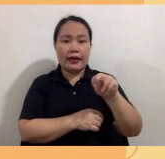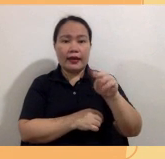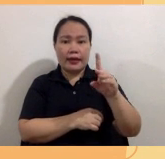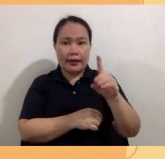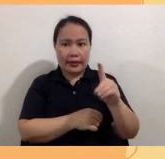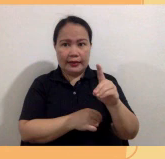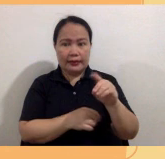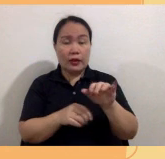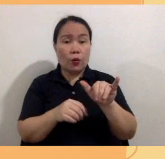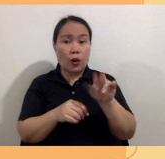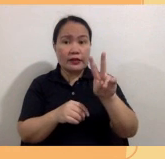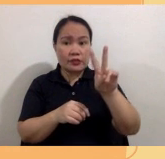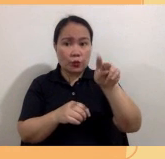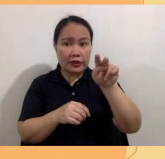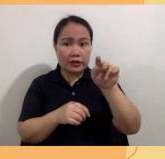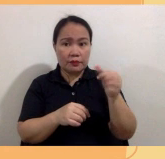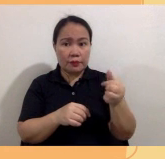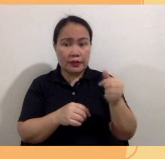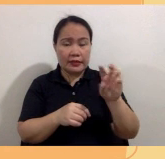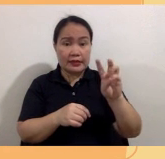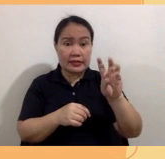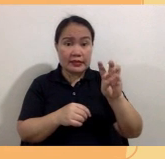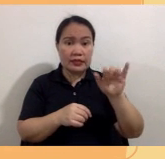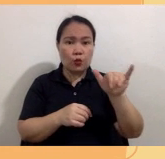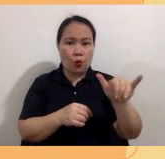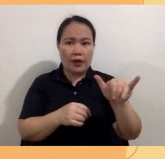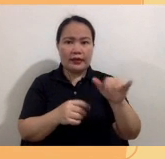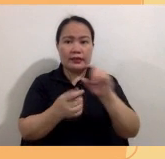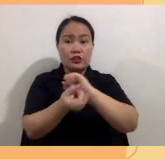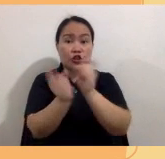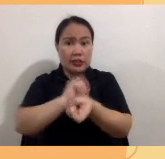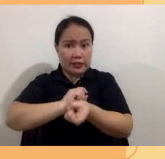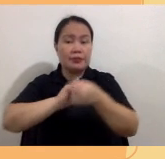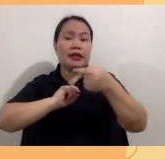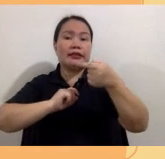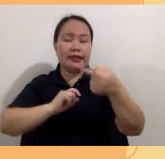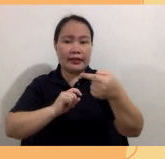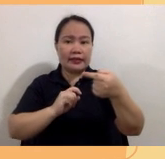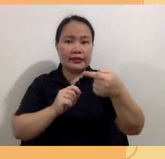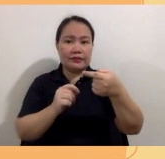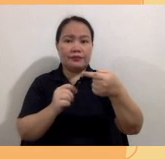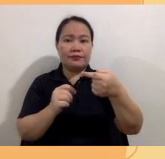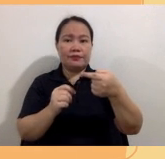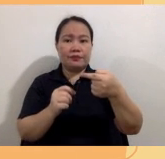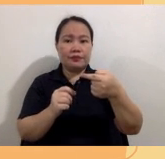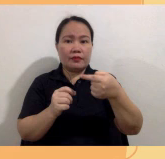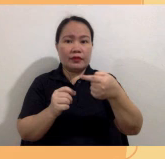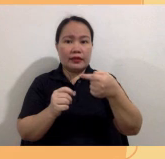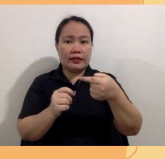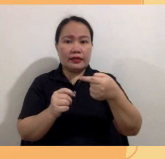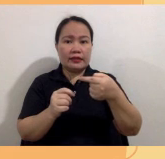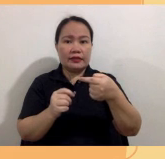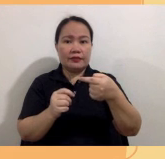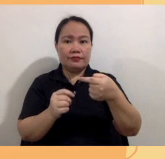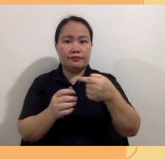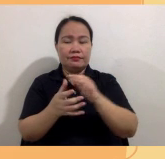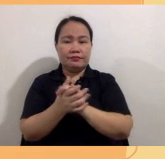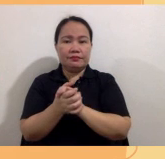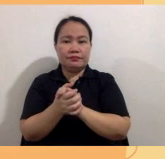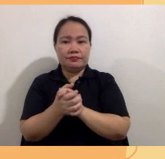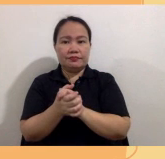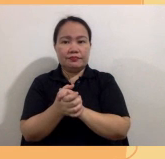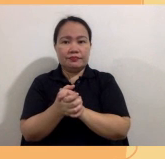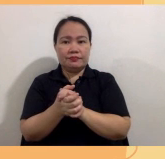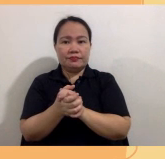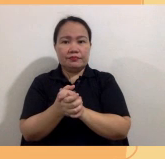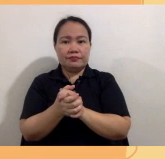magiging negative. Kung positive siya, magiging negative. So, we will now have 9y squared. Copy nyo lang yung minuend o yung